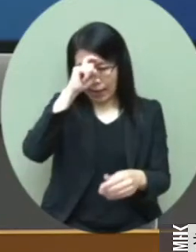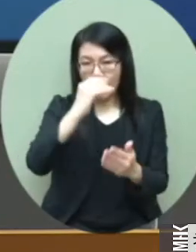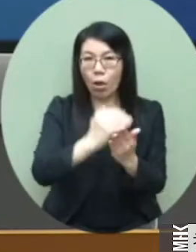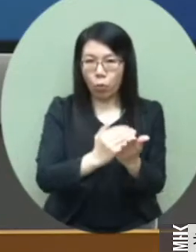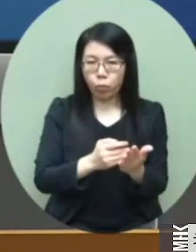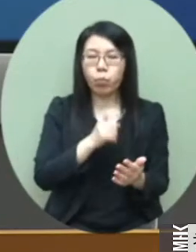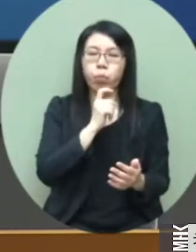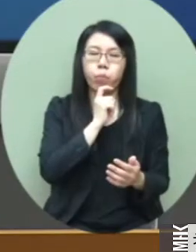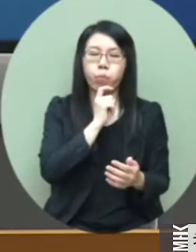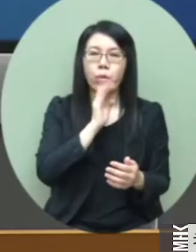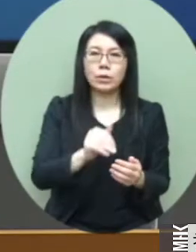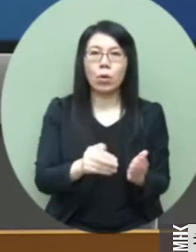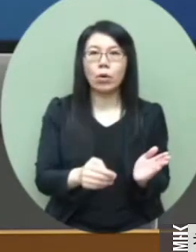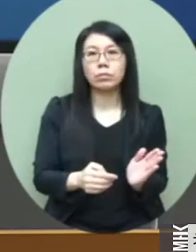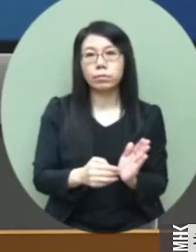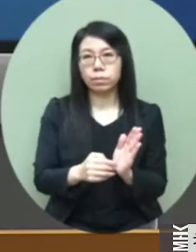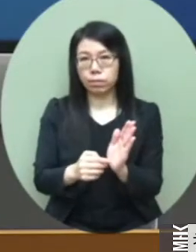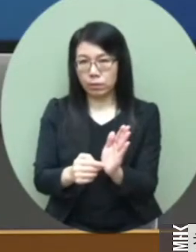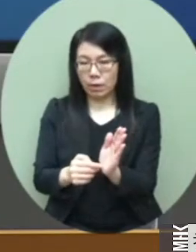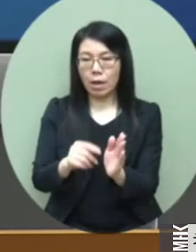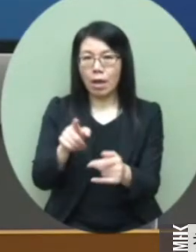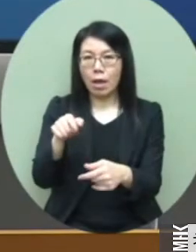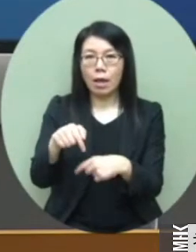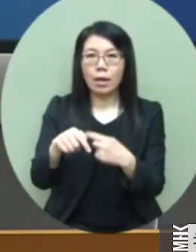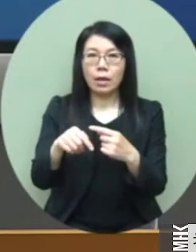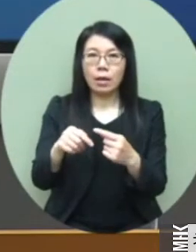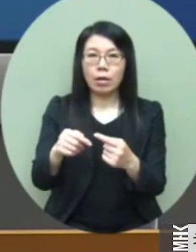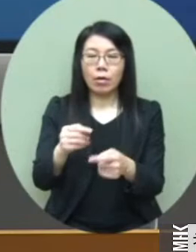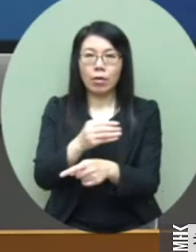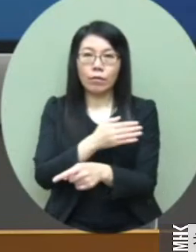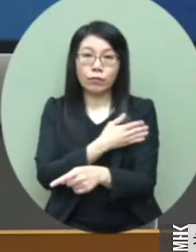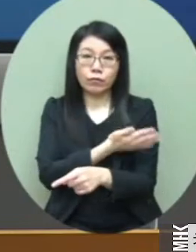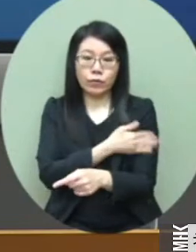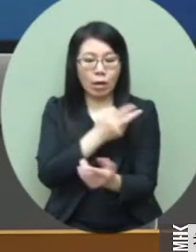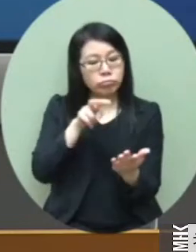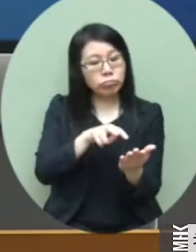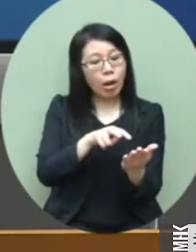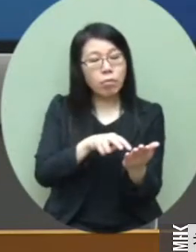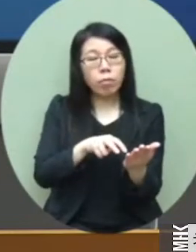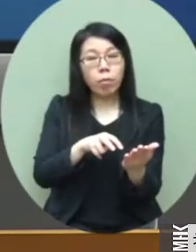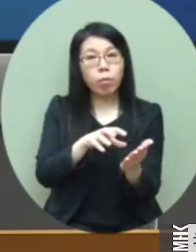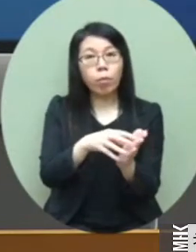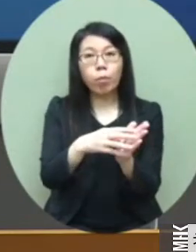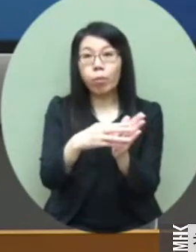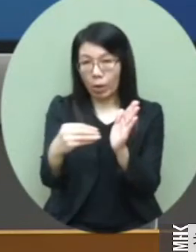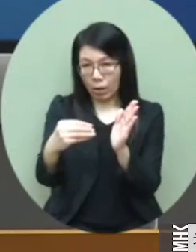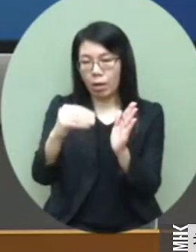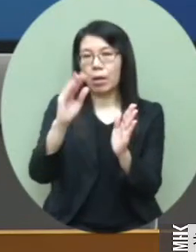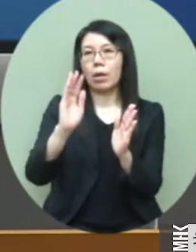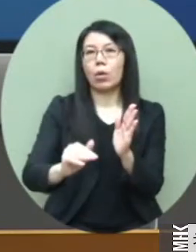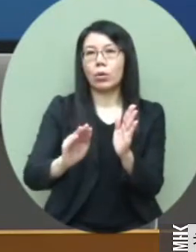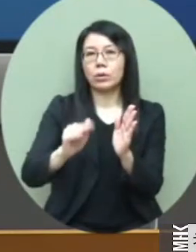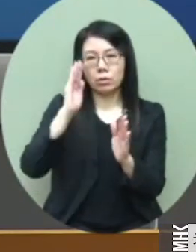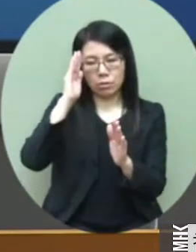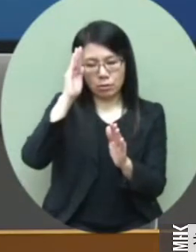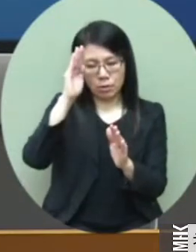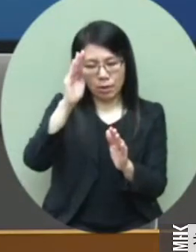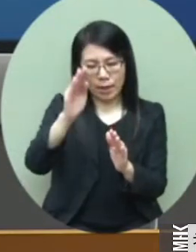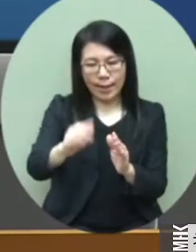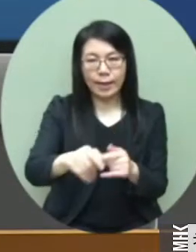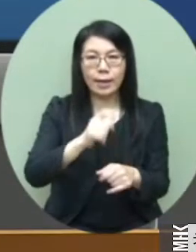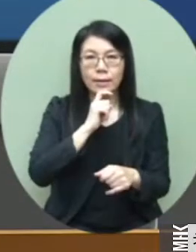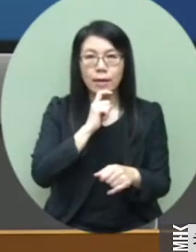are checking on the vaccine pass. But I think in the near future, when that